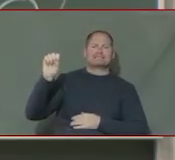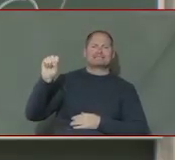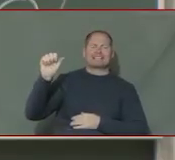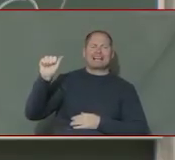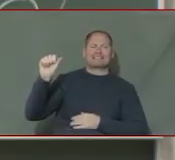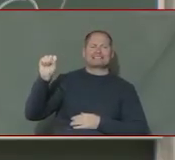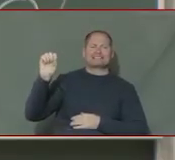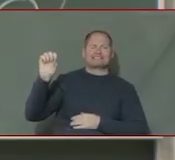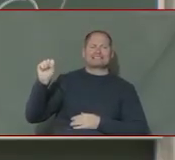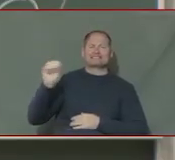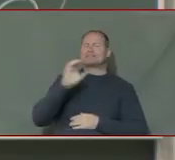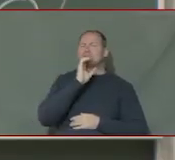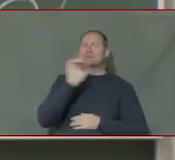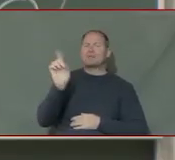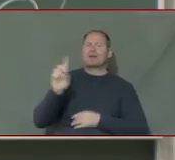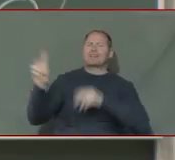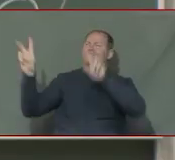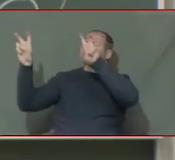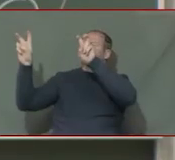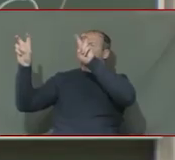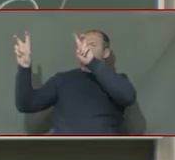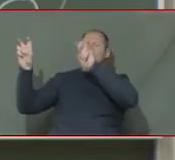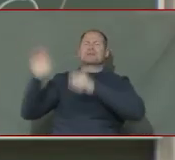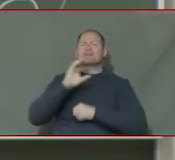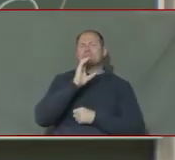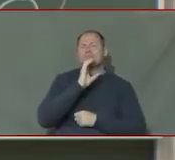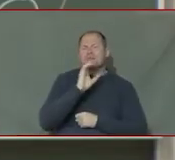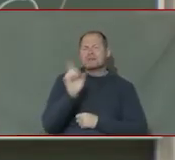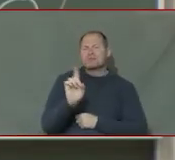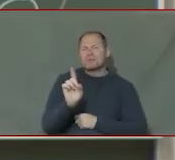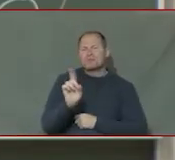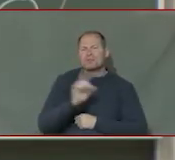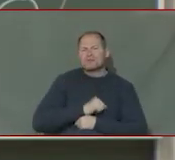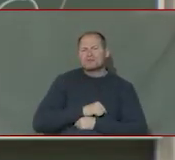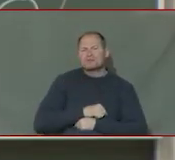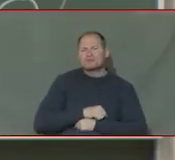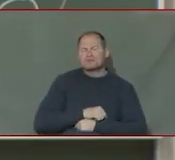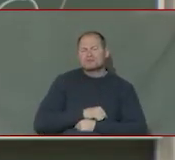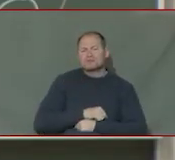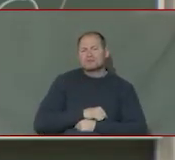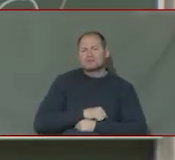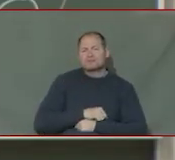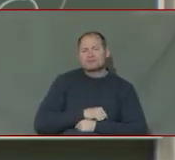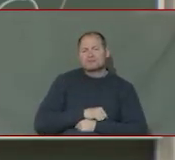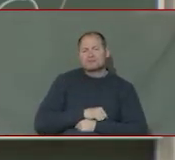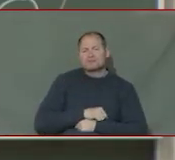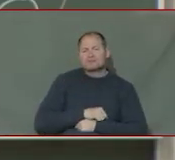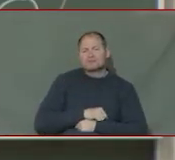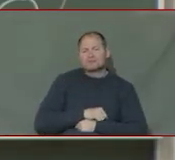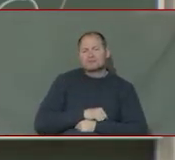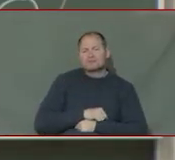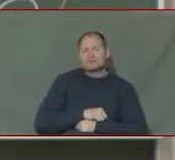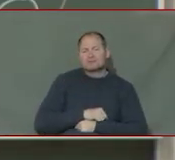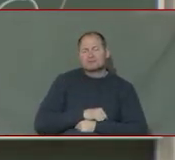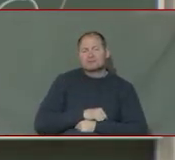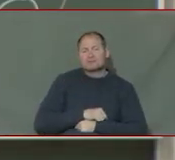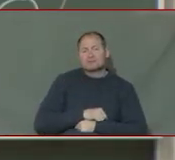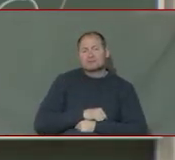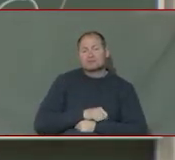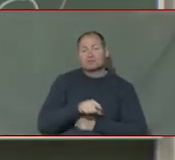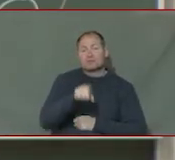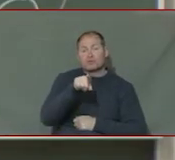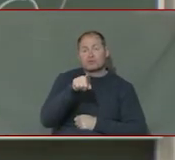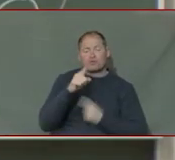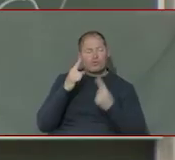What is homeostasis? It's a topic you've done at school or maybe busy doing. I can just tell you while you're thinking about it. For